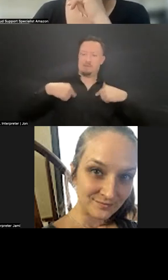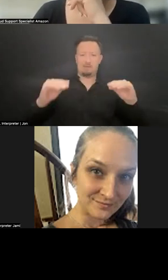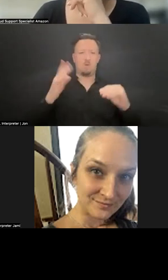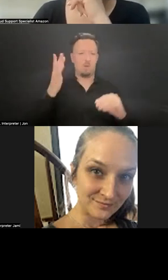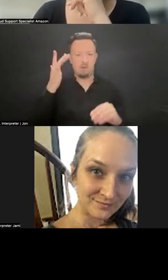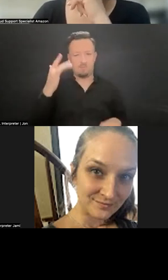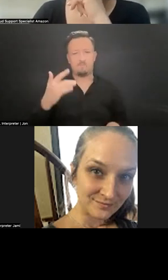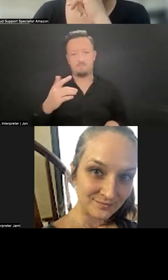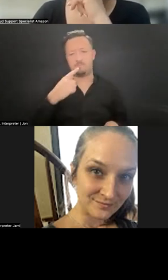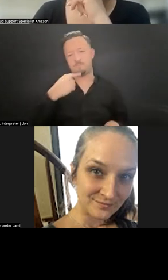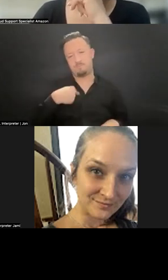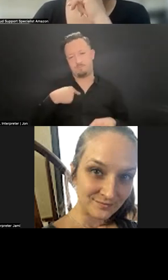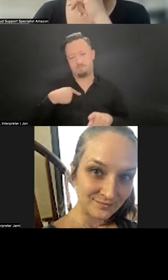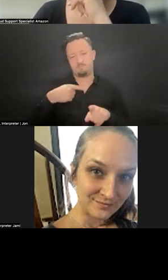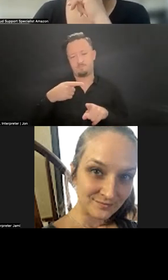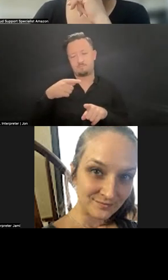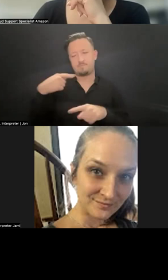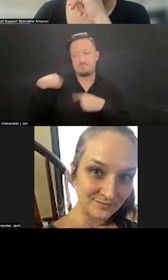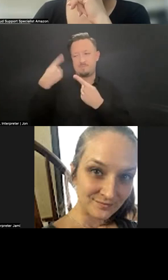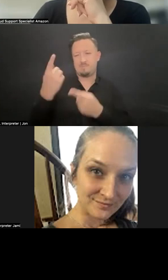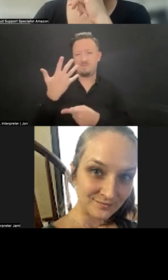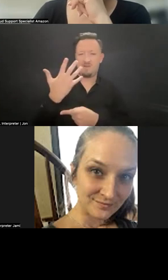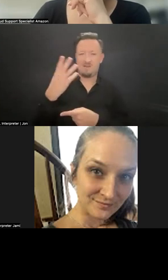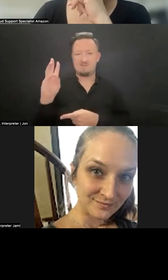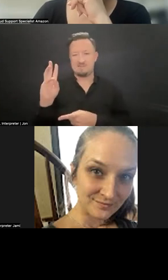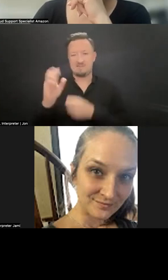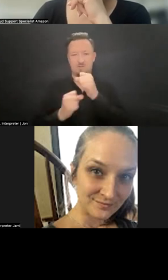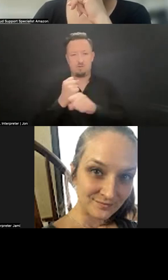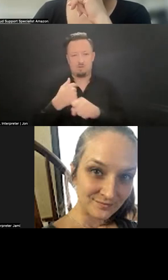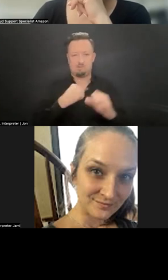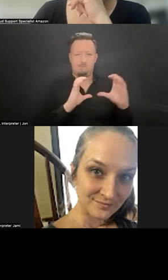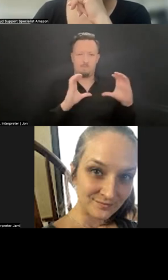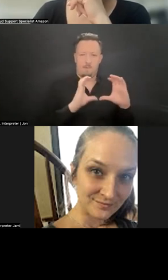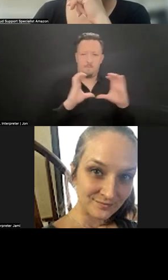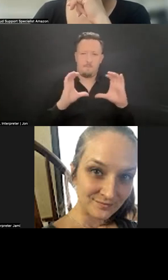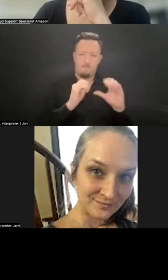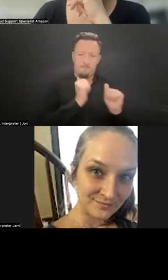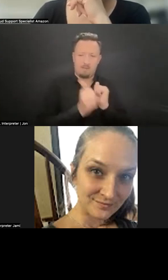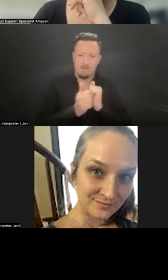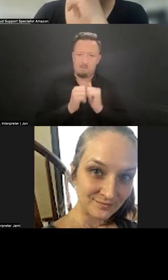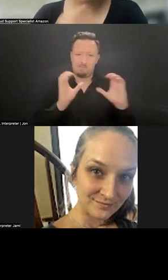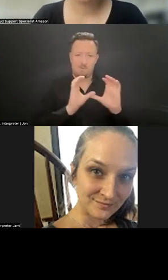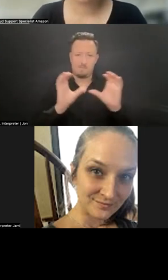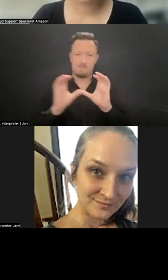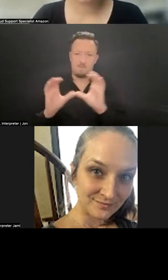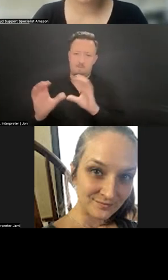last 5 to 6 years, I've certified to the max. So I'm going to share